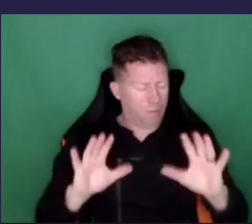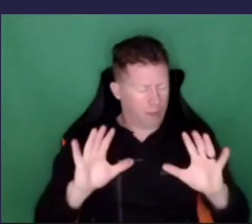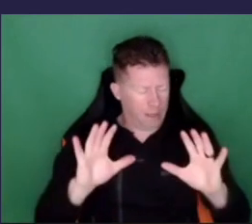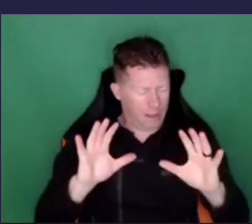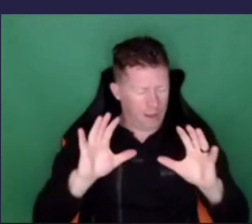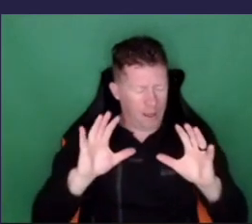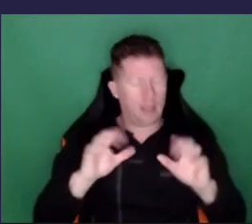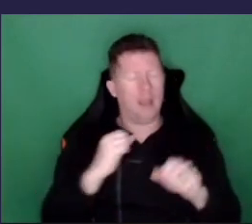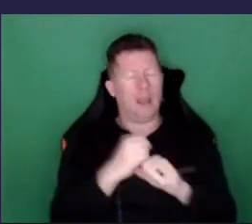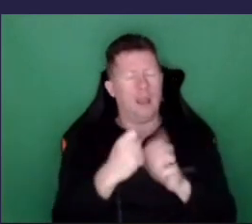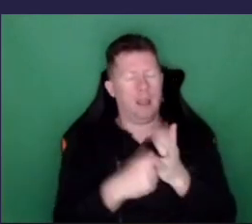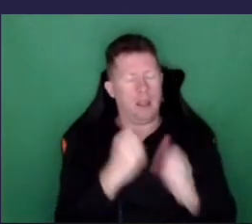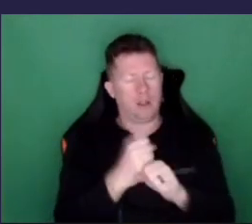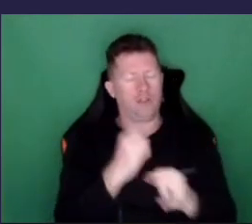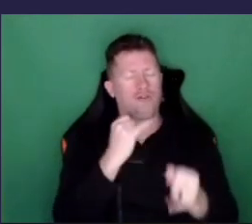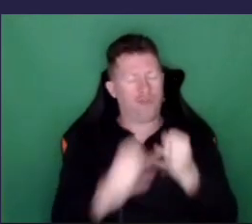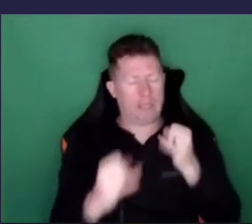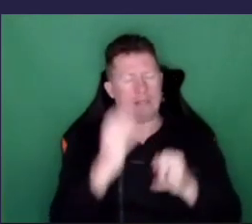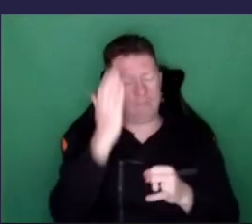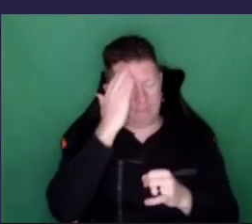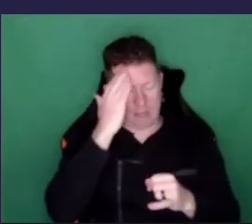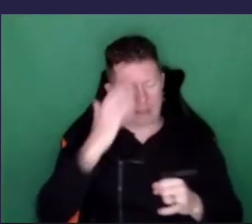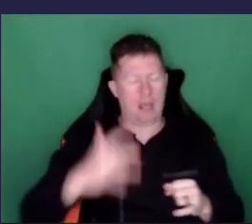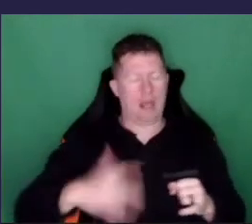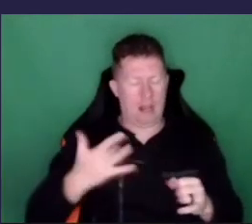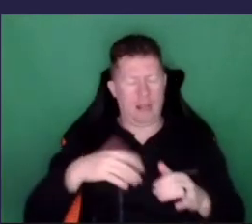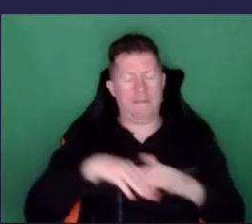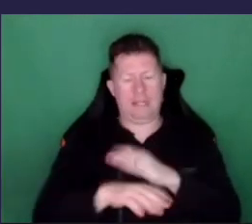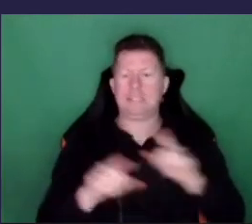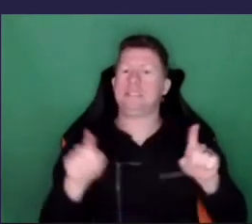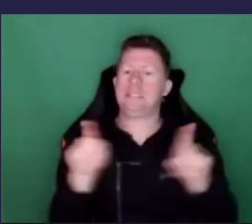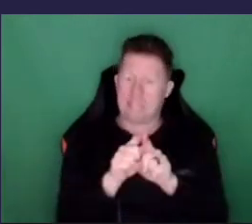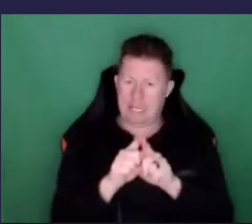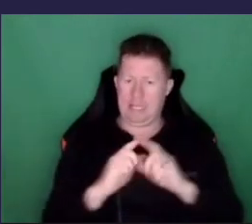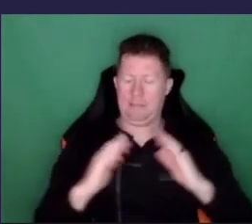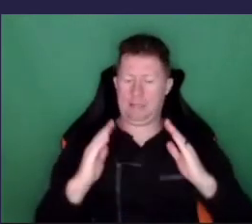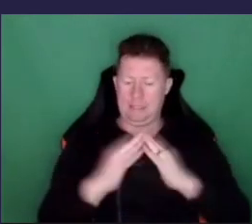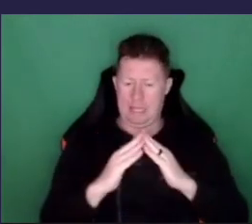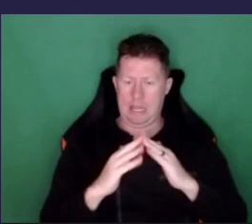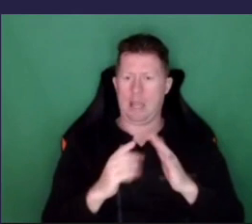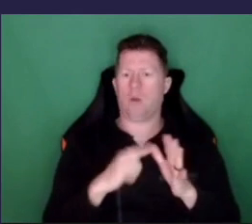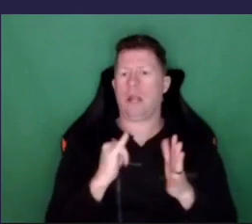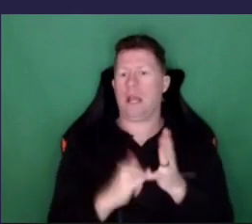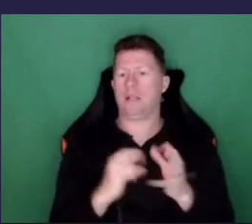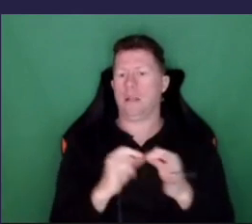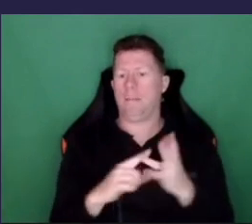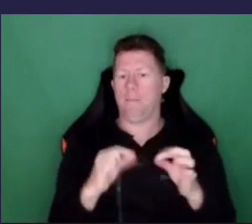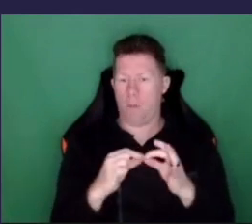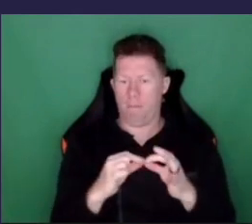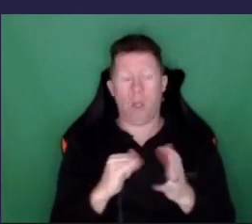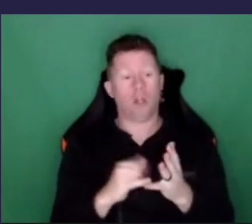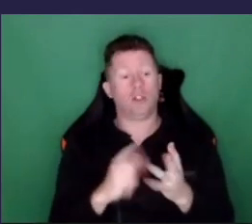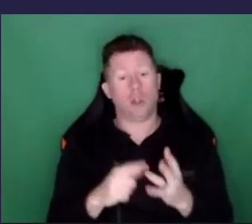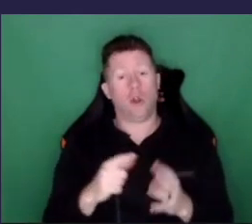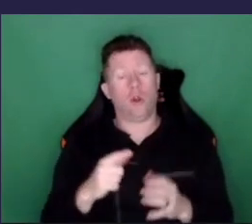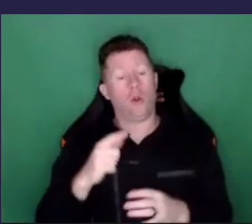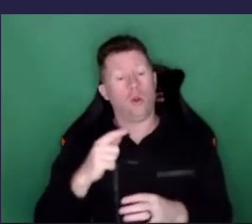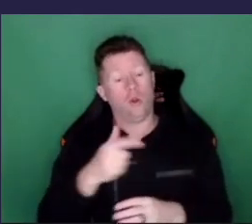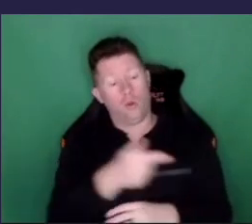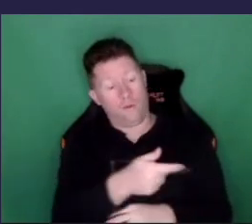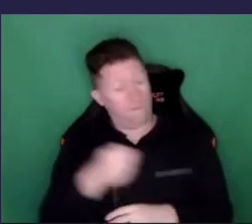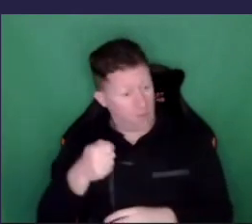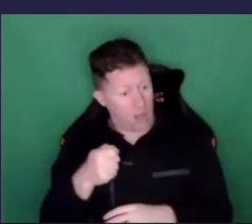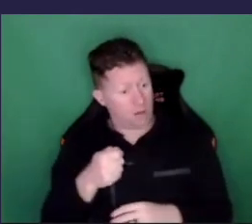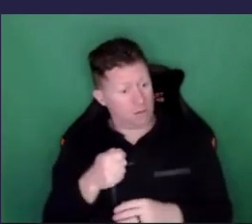mother lived in the same neighborhood as Bob did, and so she invited him to attend church with her.